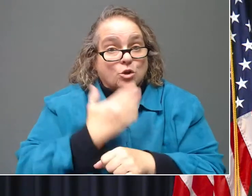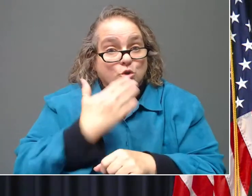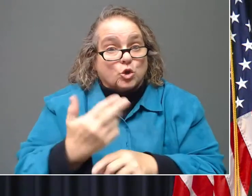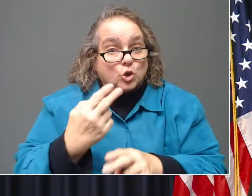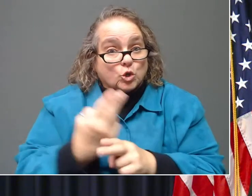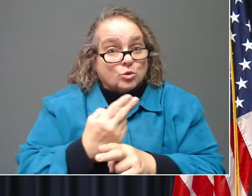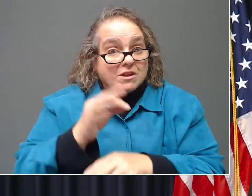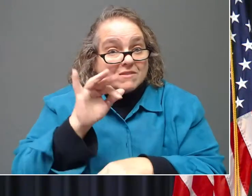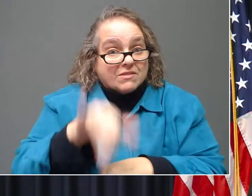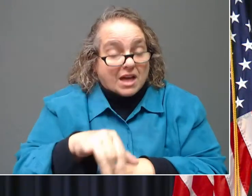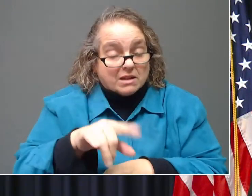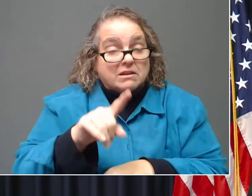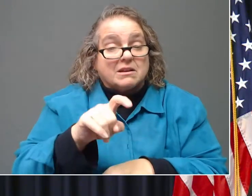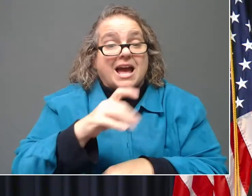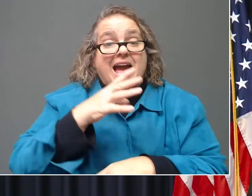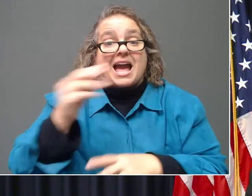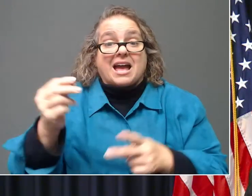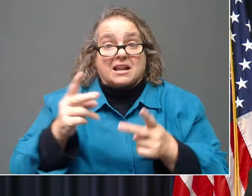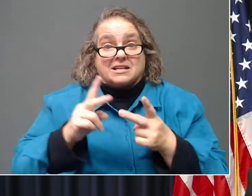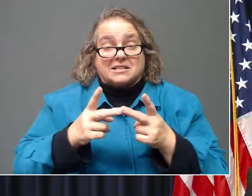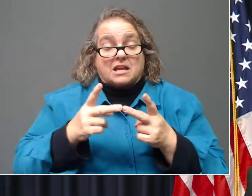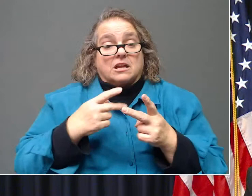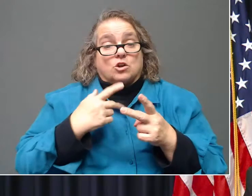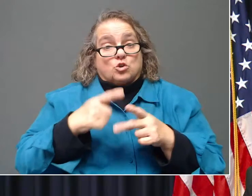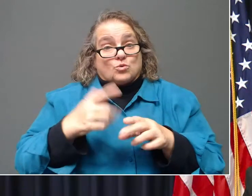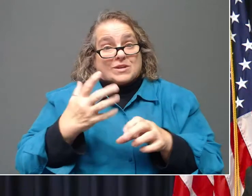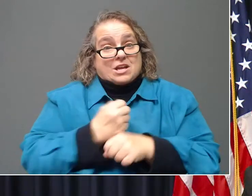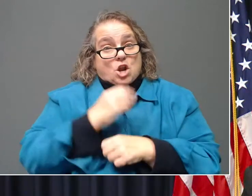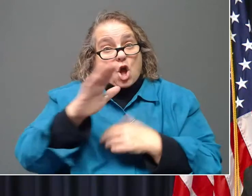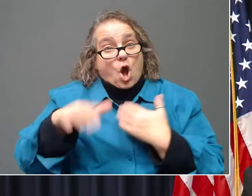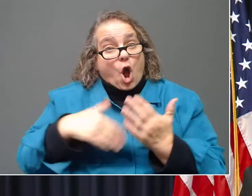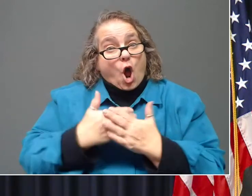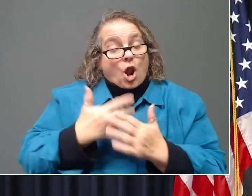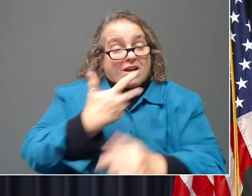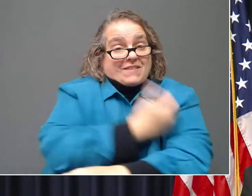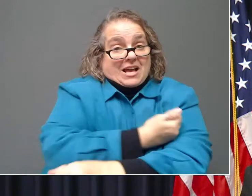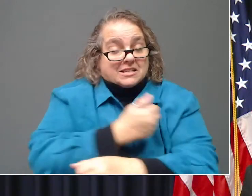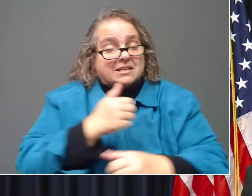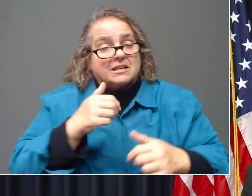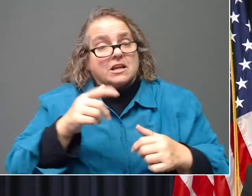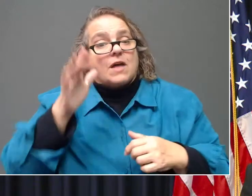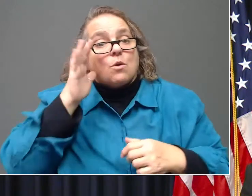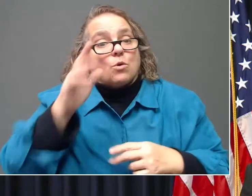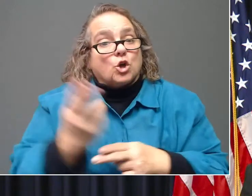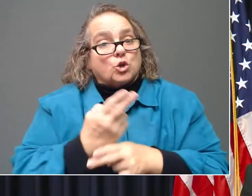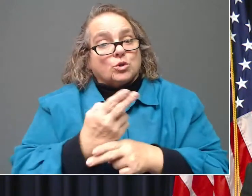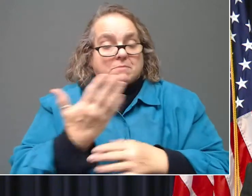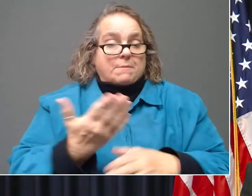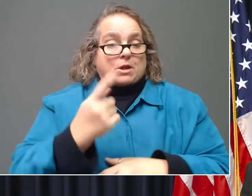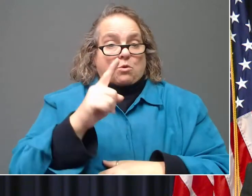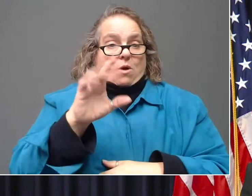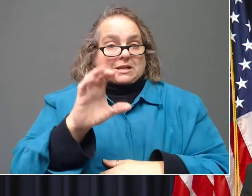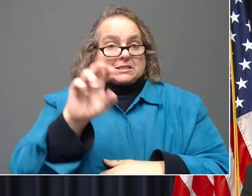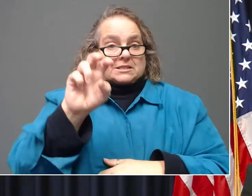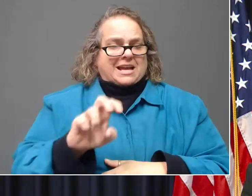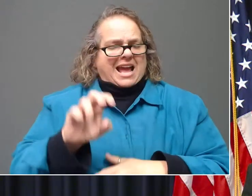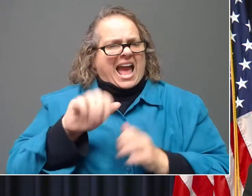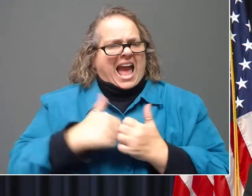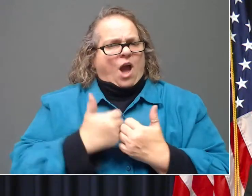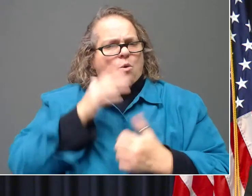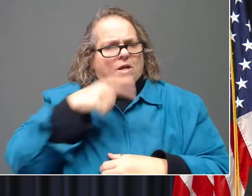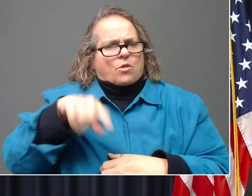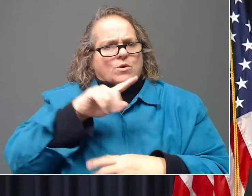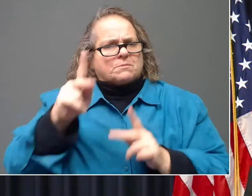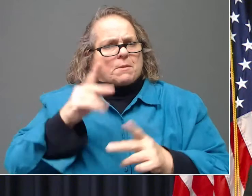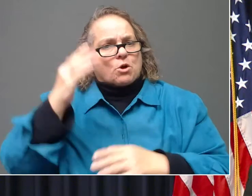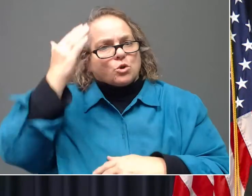used, that they'll dip into the 1Cs. How will 1Cs be told that they can sign up and go get it? So